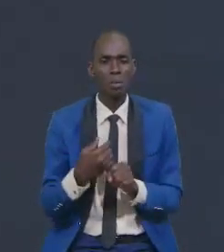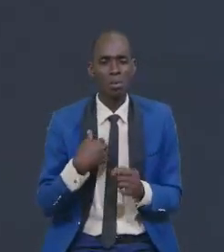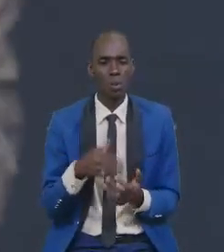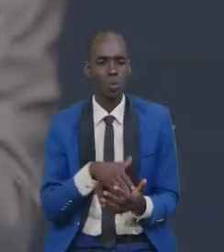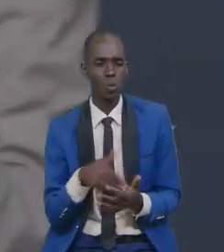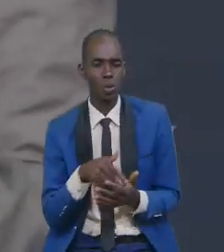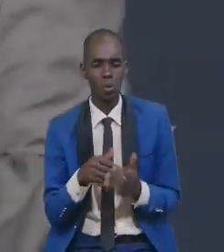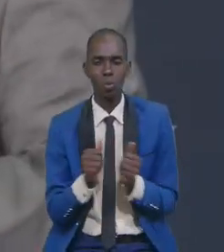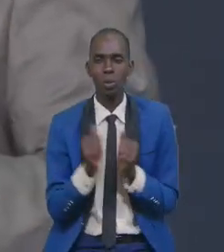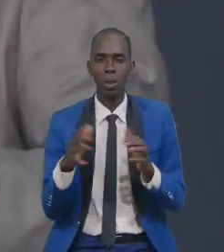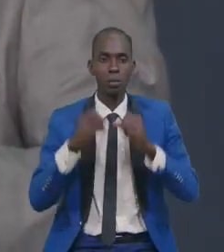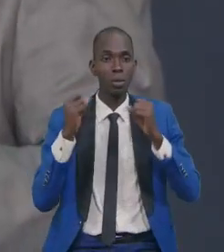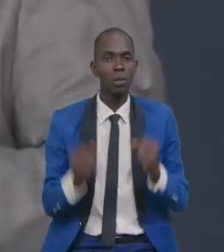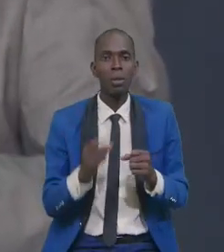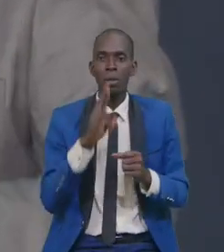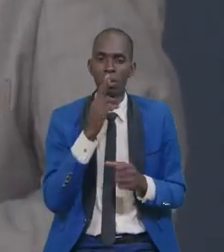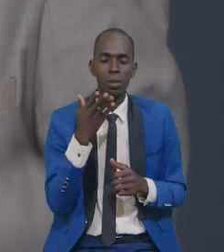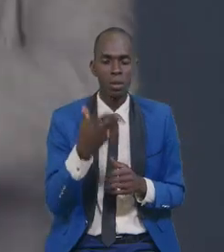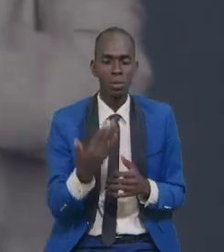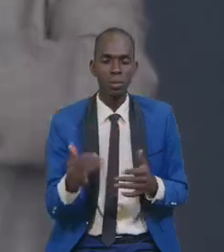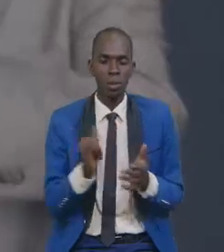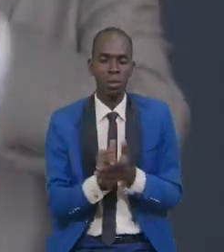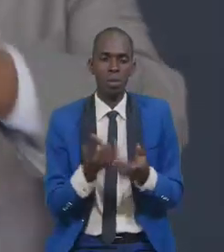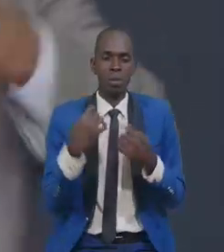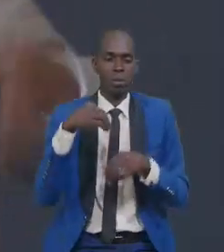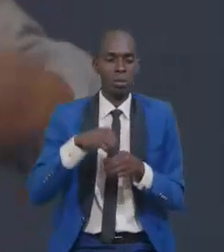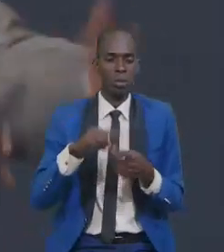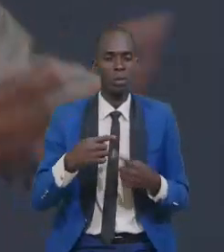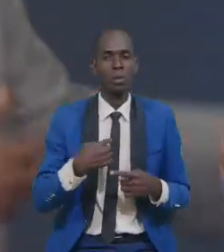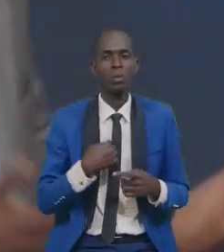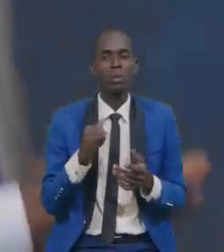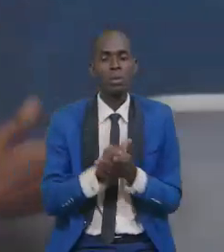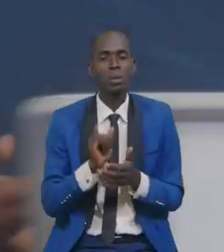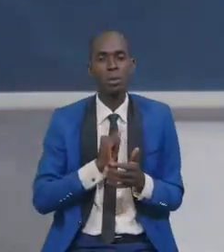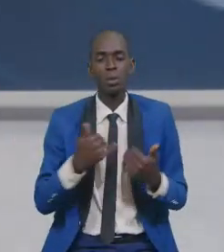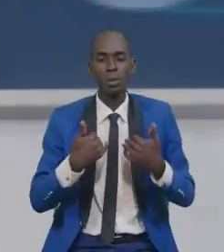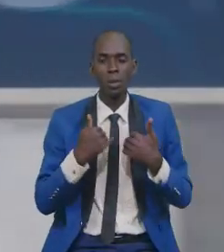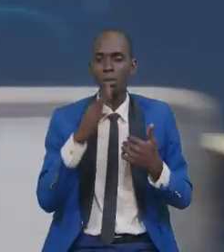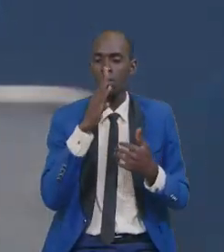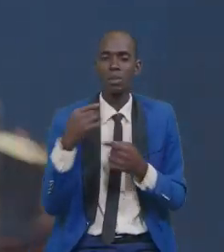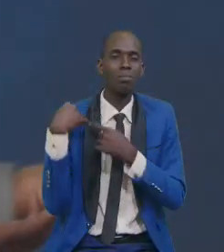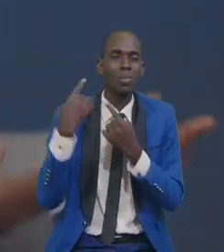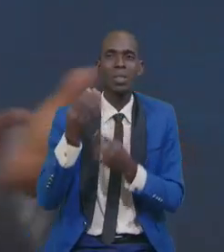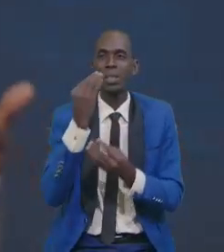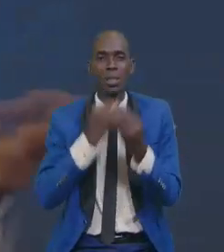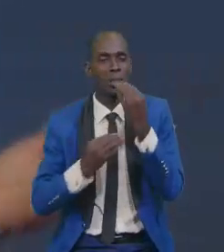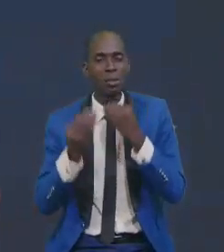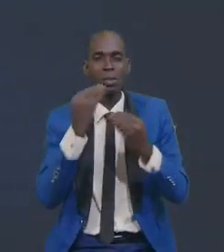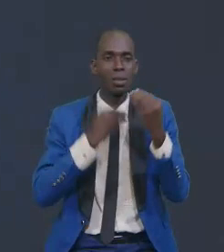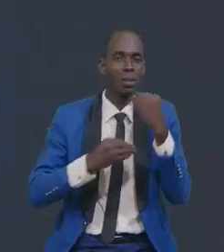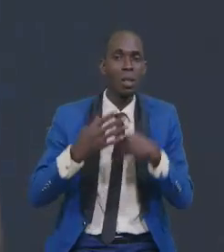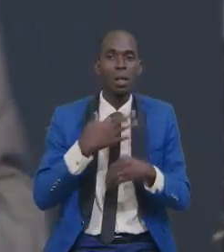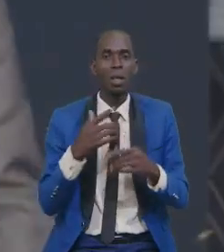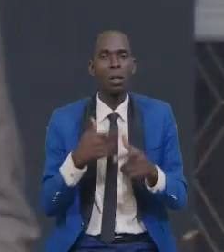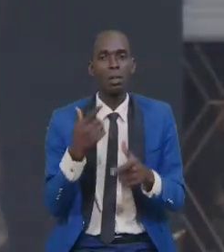there things that come inside my mouth that you've been eating and eating and eating, and then you're losing